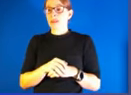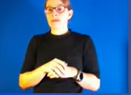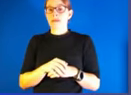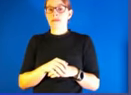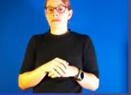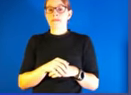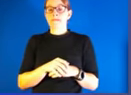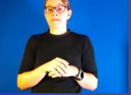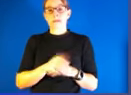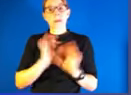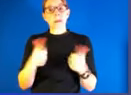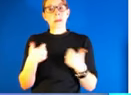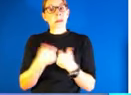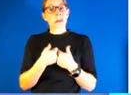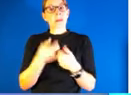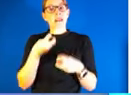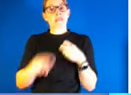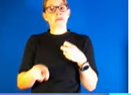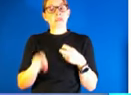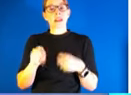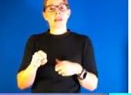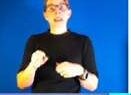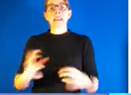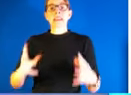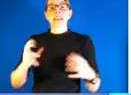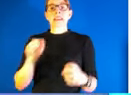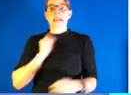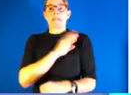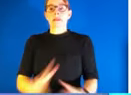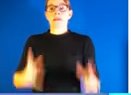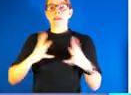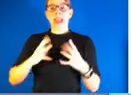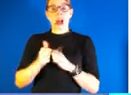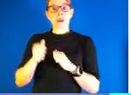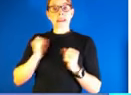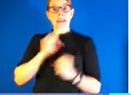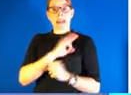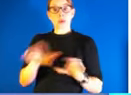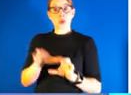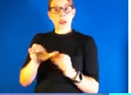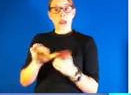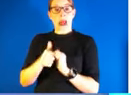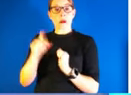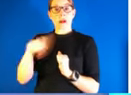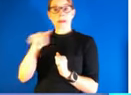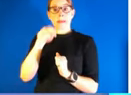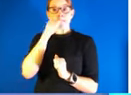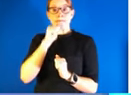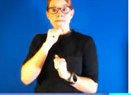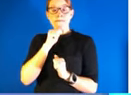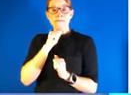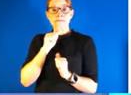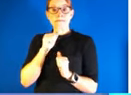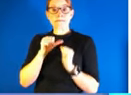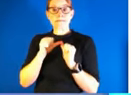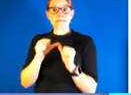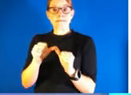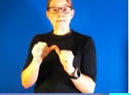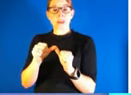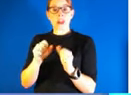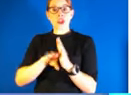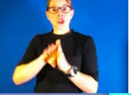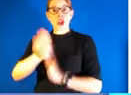it's challenging for sure. So staff is out. How is staff doing? How are they managing this surge? You talk to them, you see them face to face